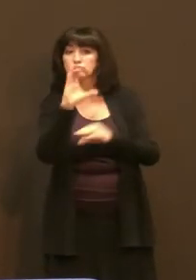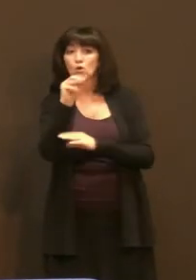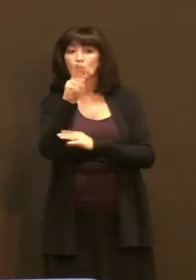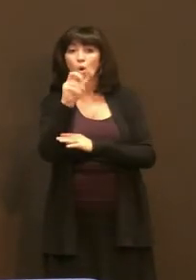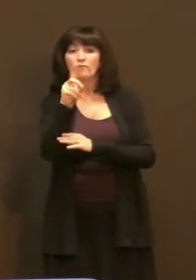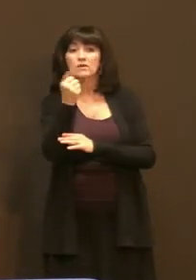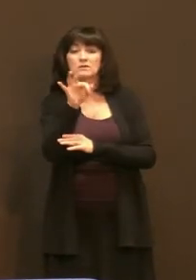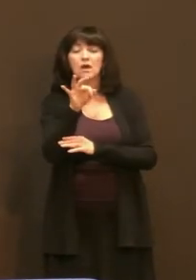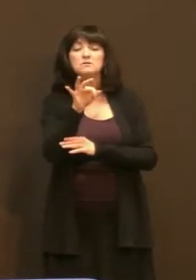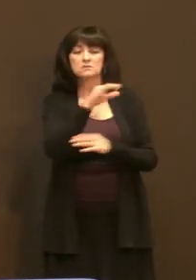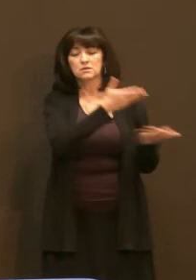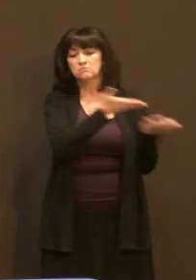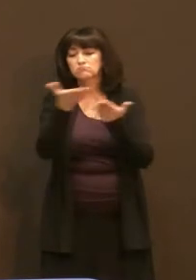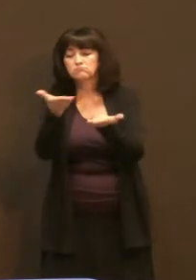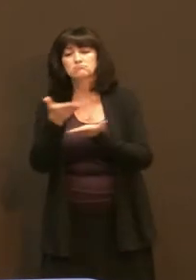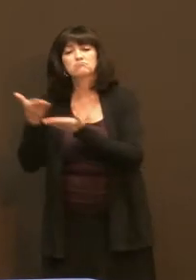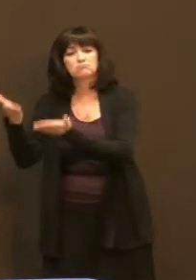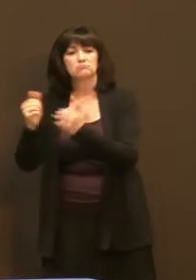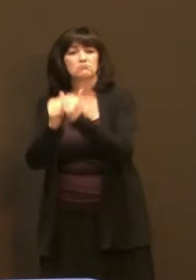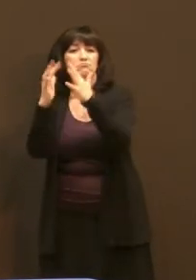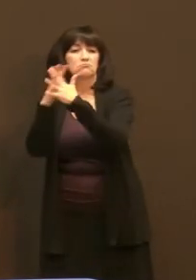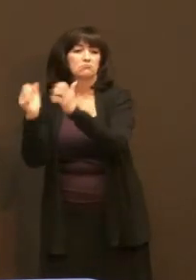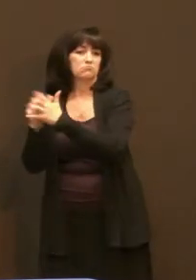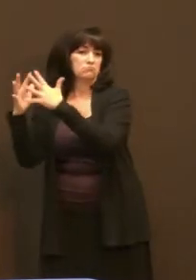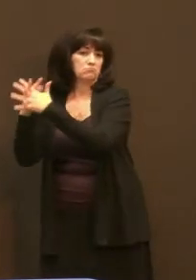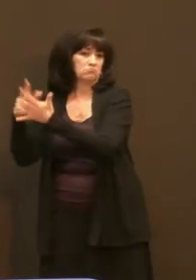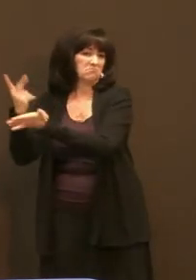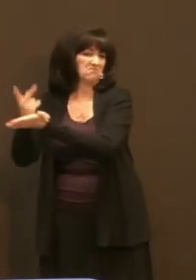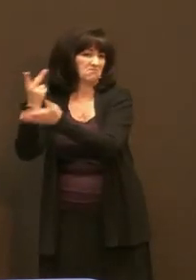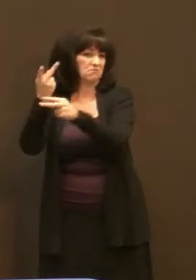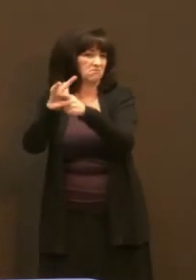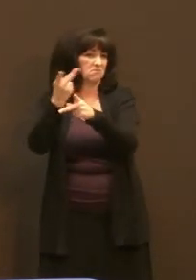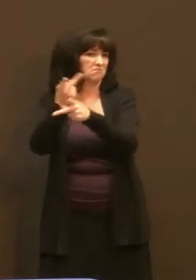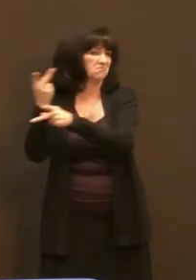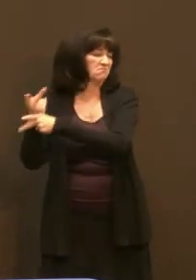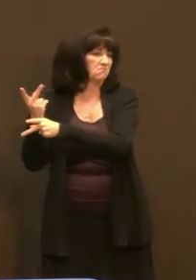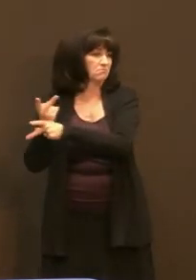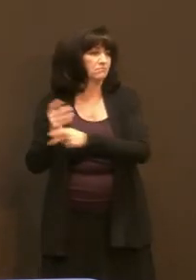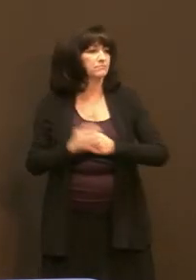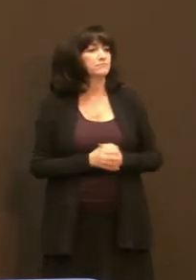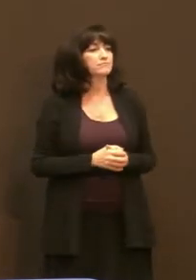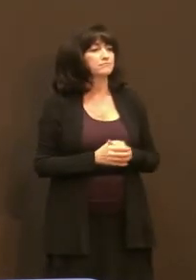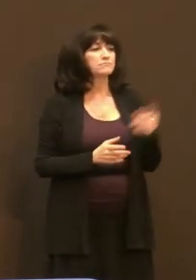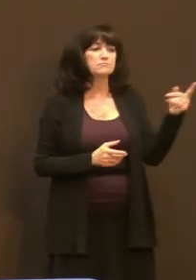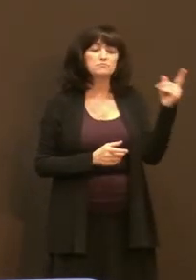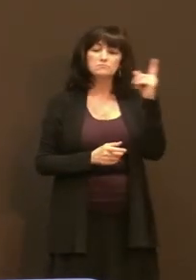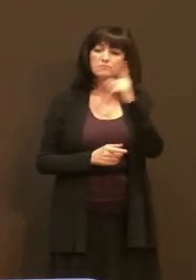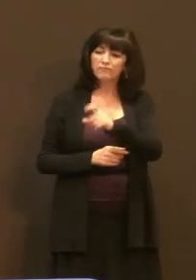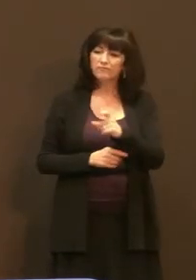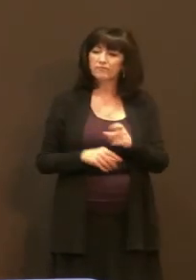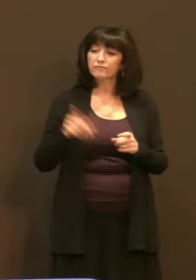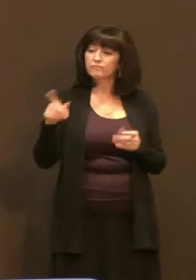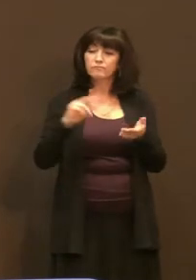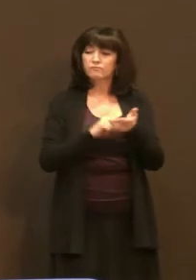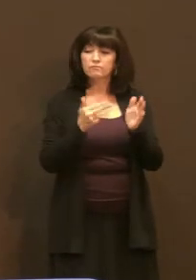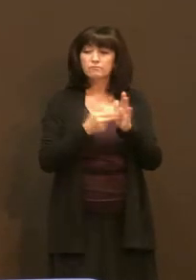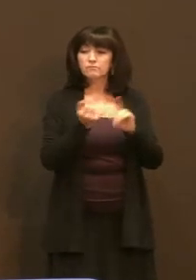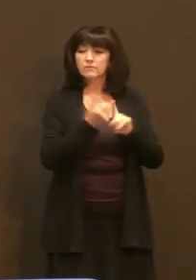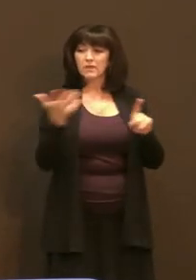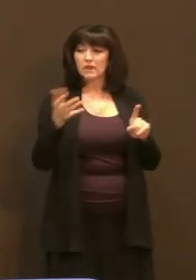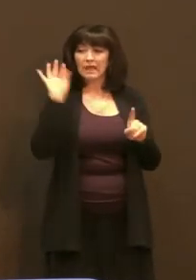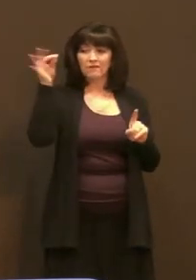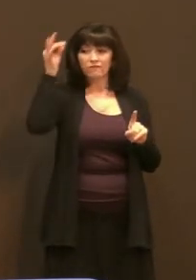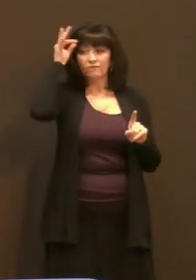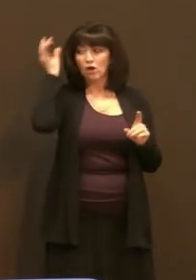Matt Biddle at the Delaware State News asks, what does the president's declaration of a major federal disaster here mean for the state in terms of